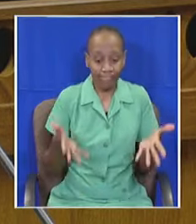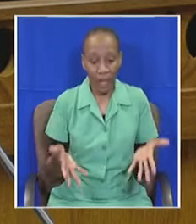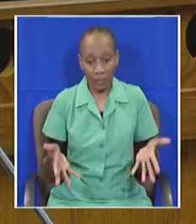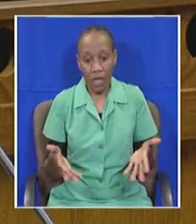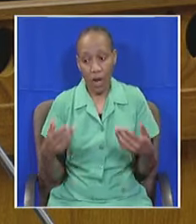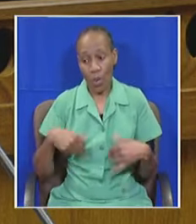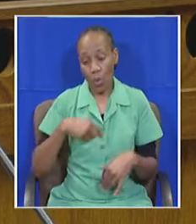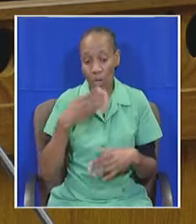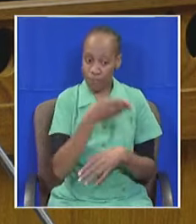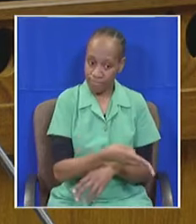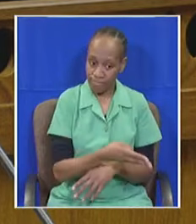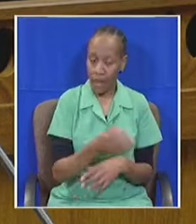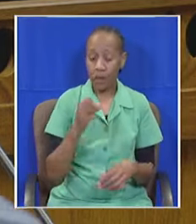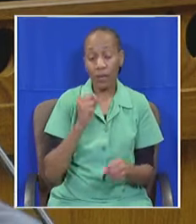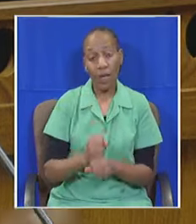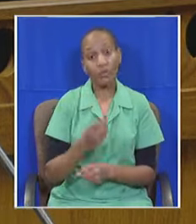today,